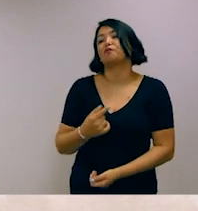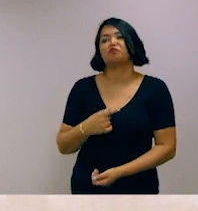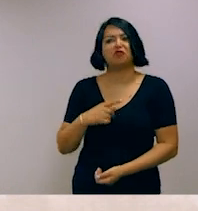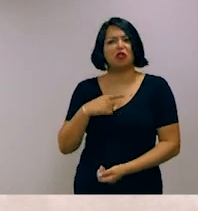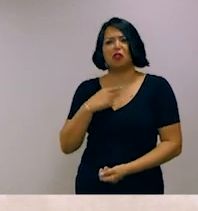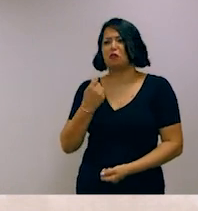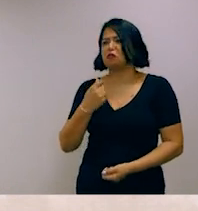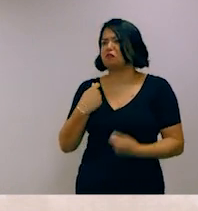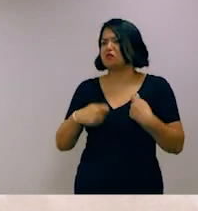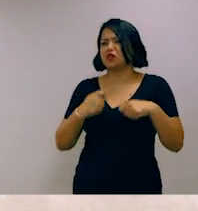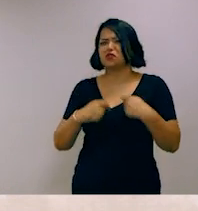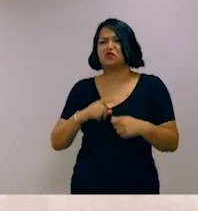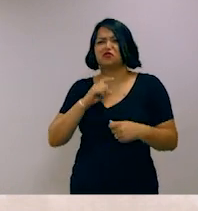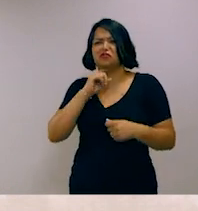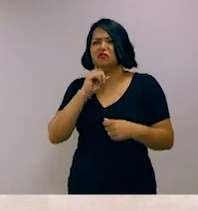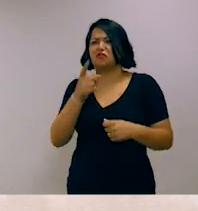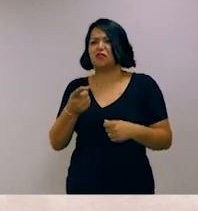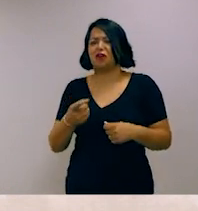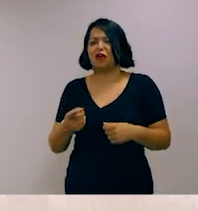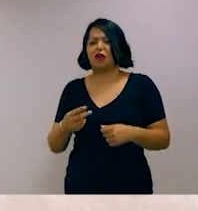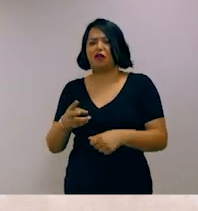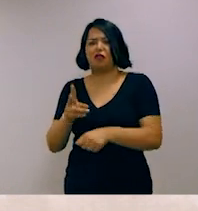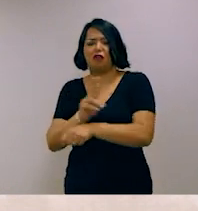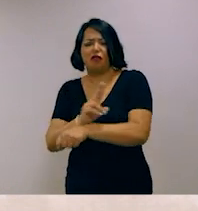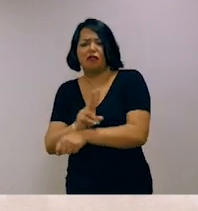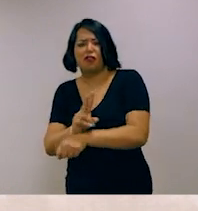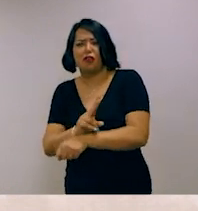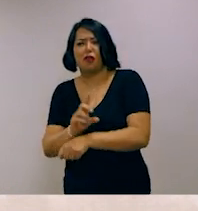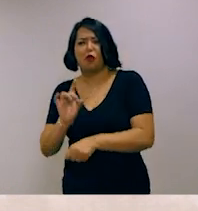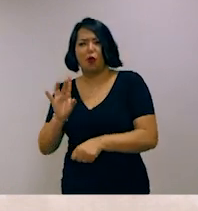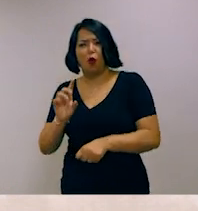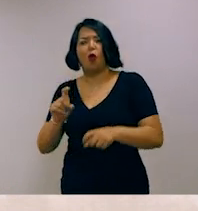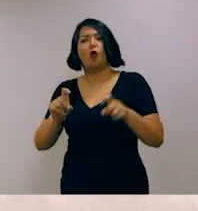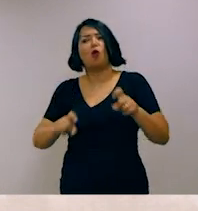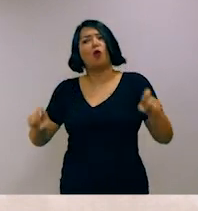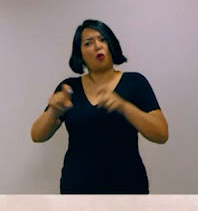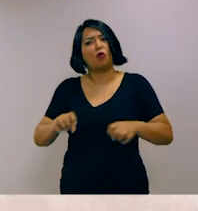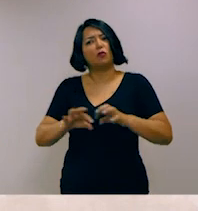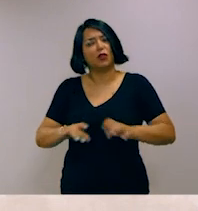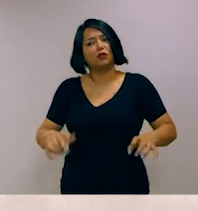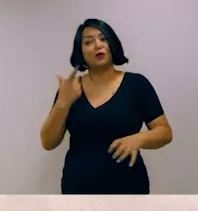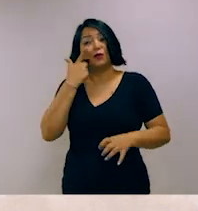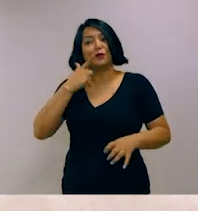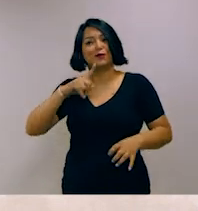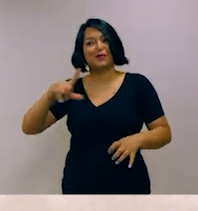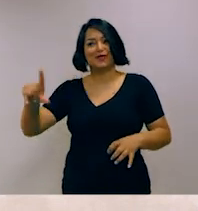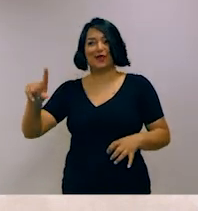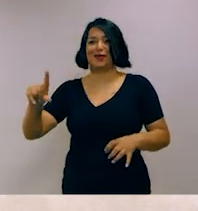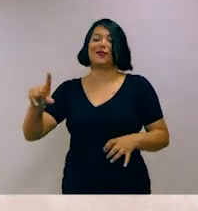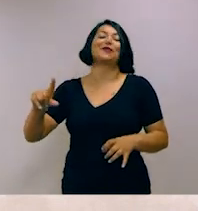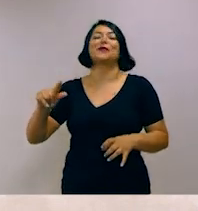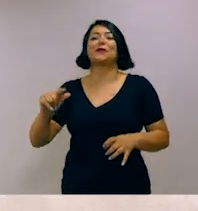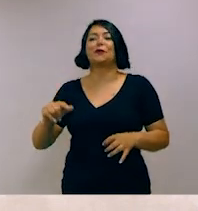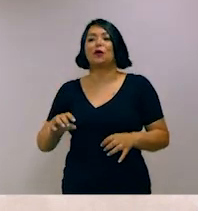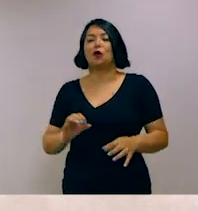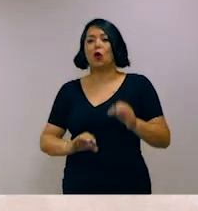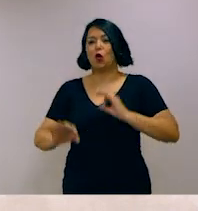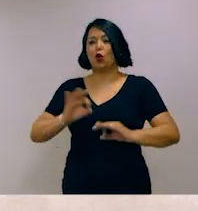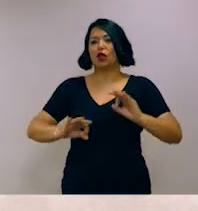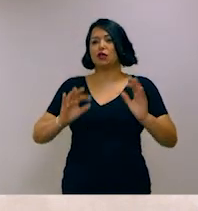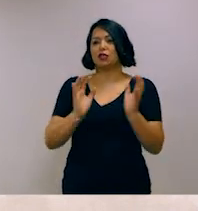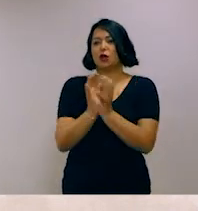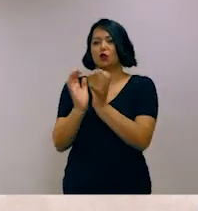No human supervised this process. The machine, from the data that were in the database, it